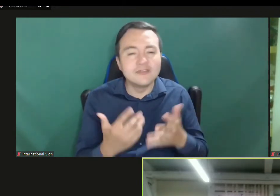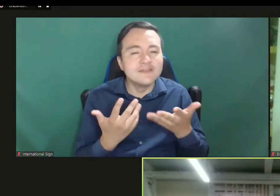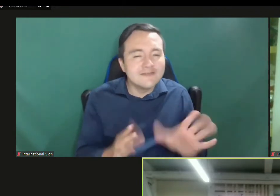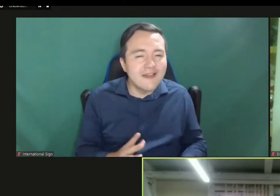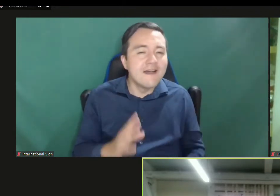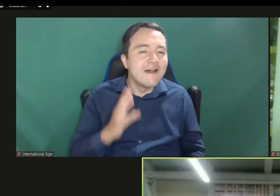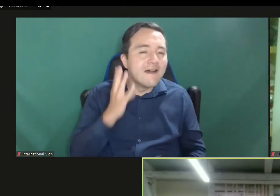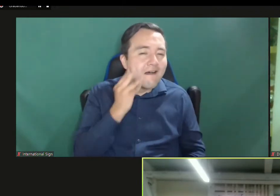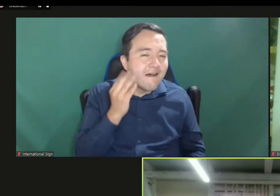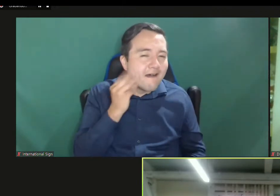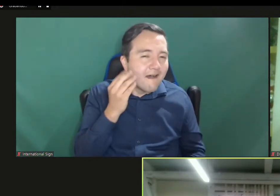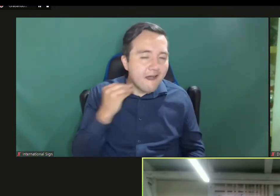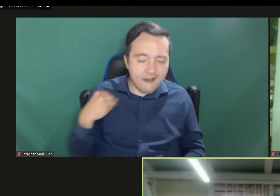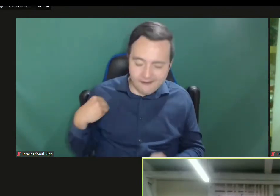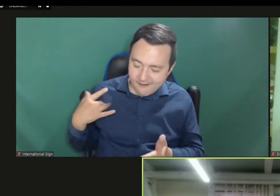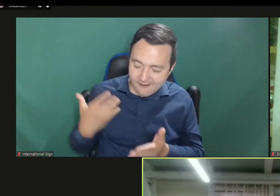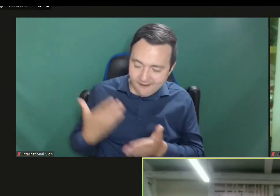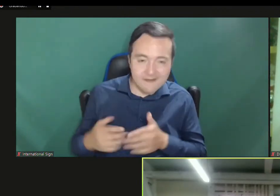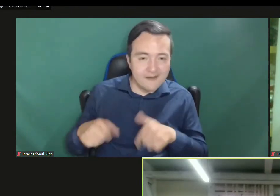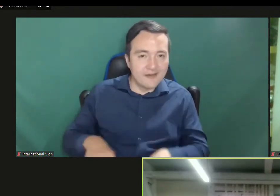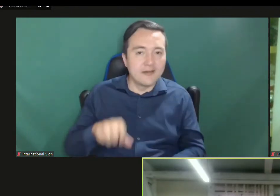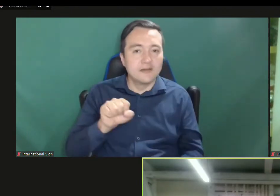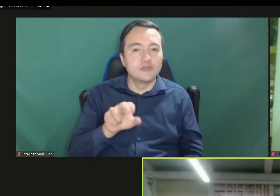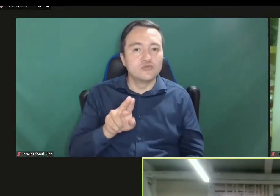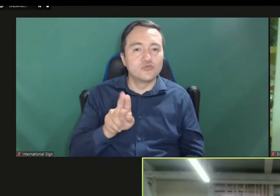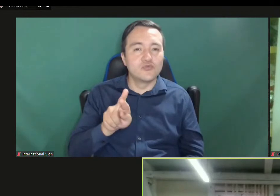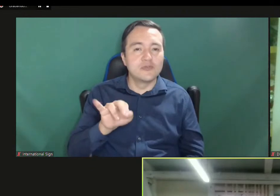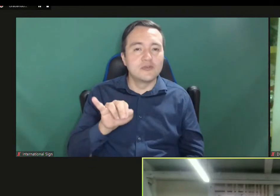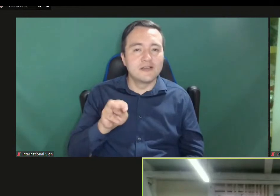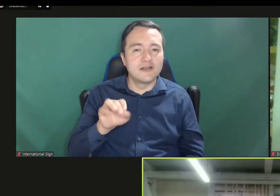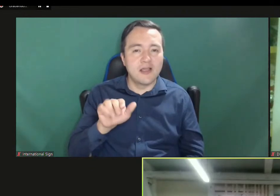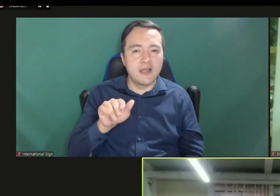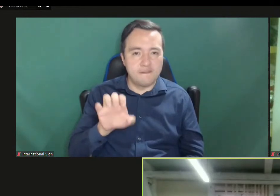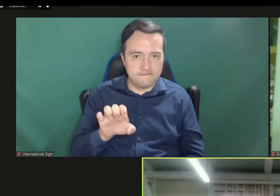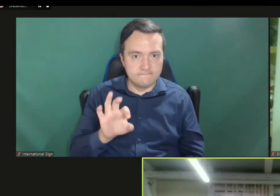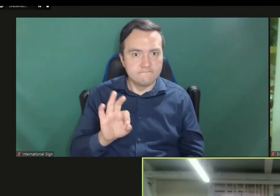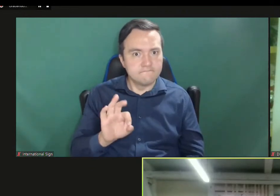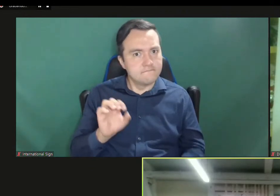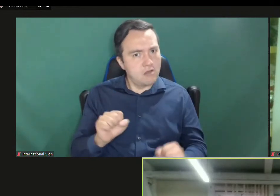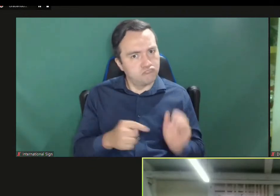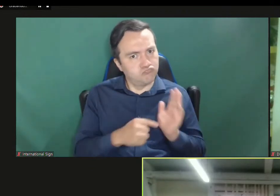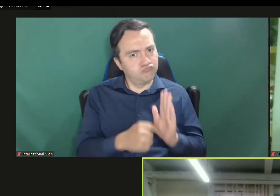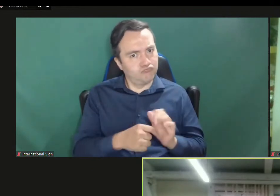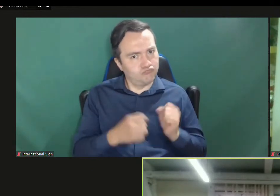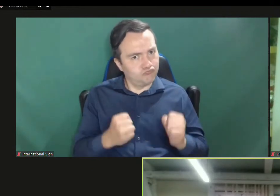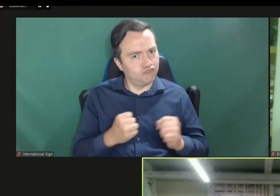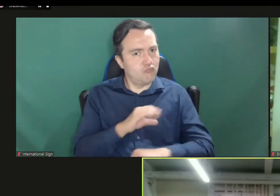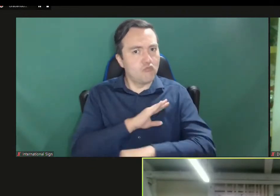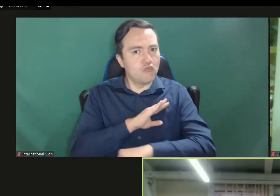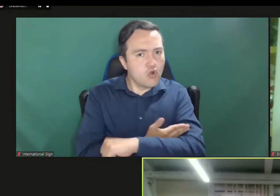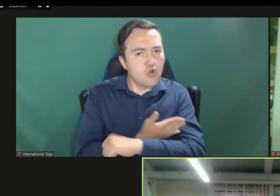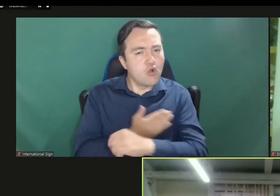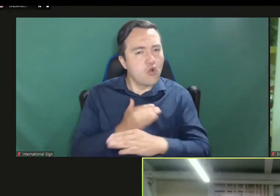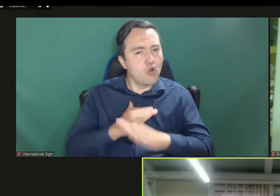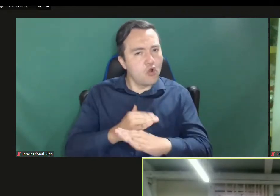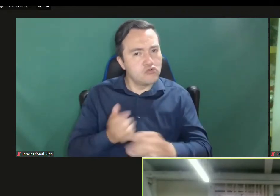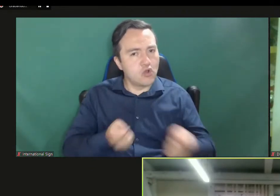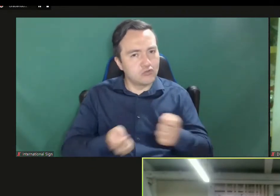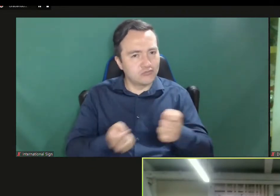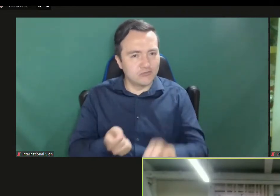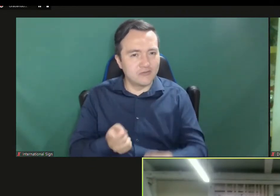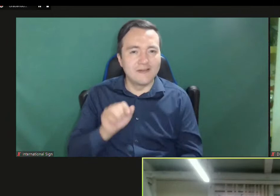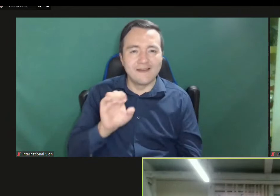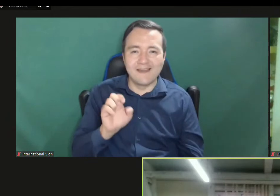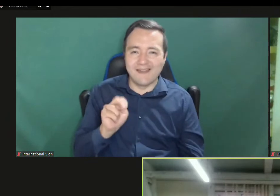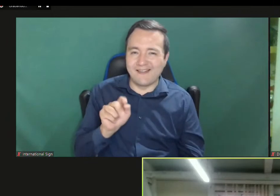of NCD risk factors during the time of COVID-19. In Suriname, unfortunately, more than